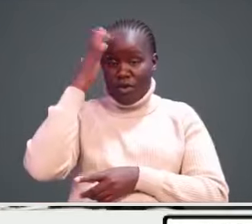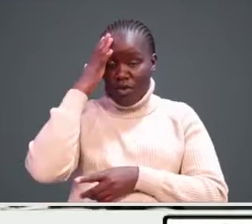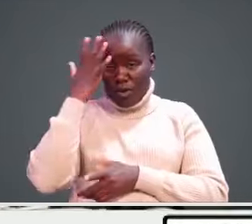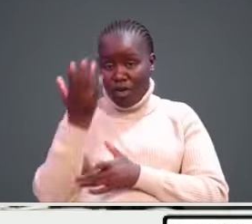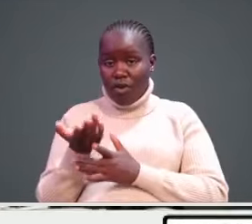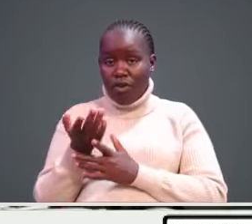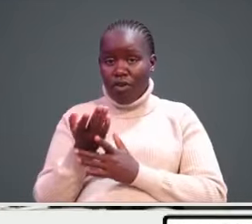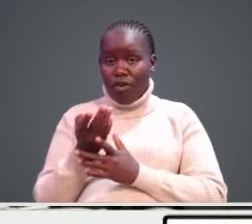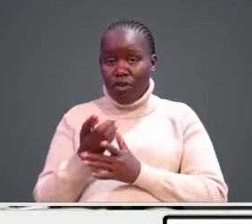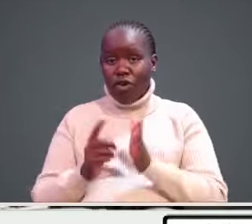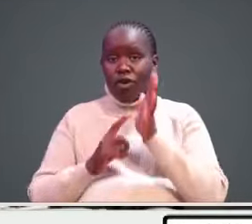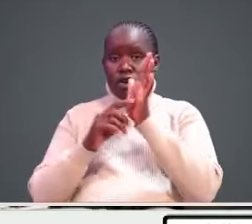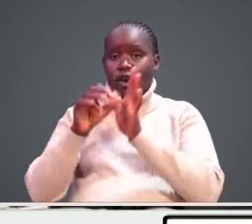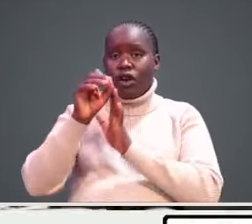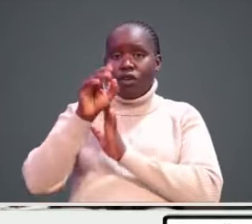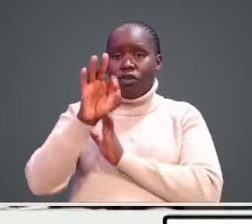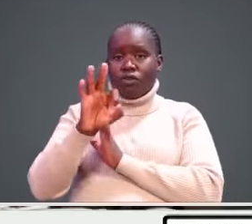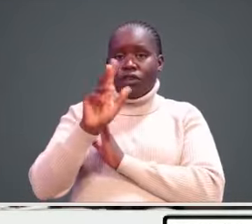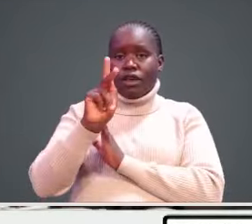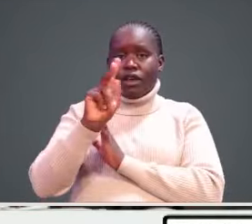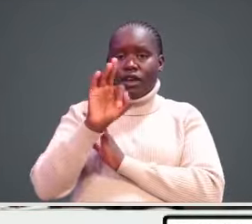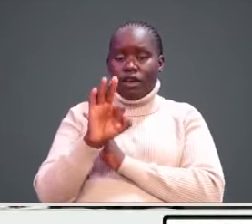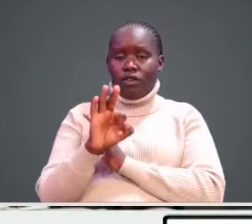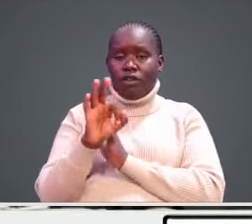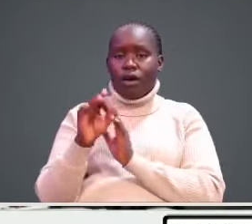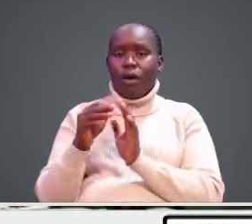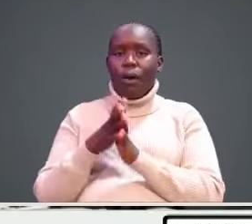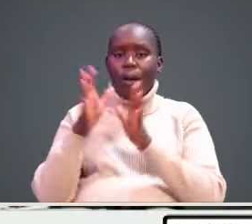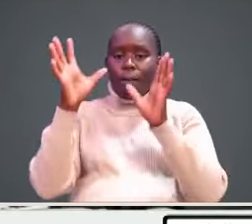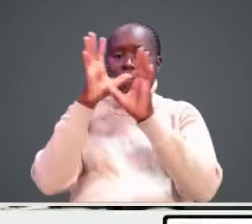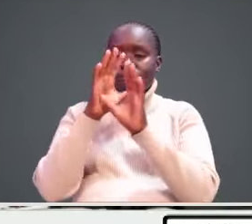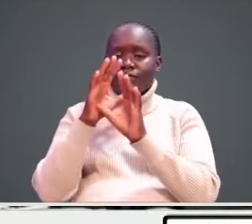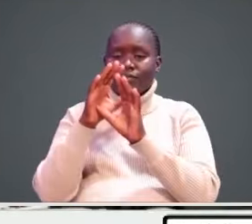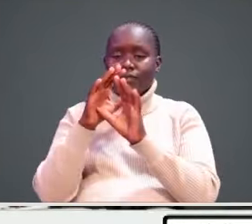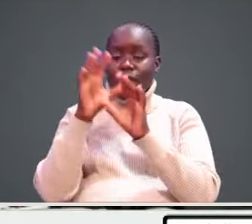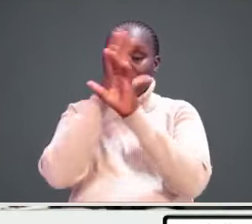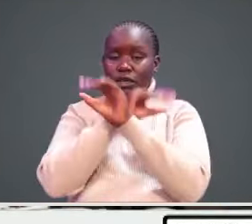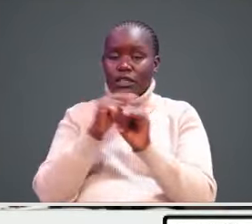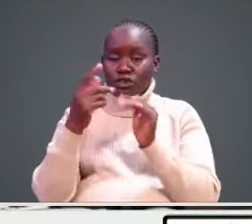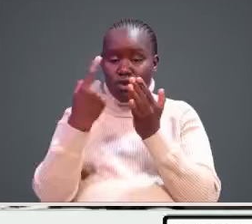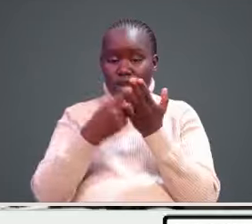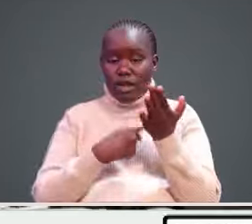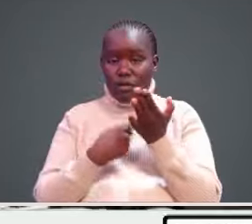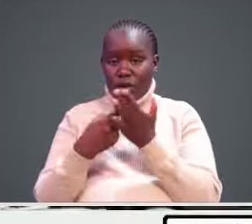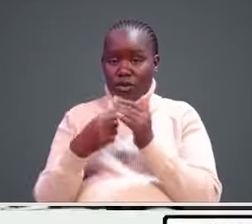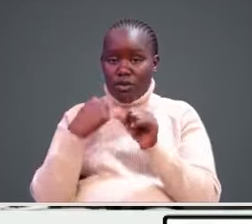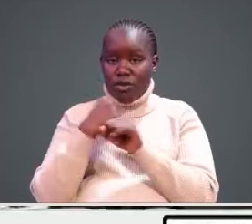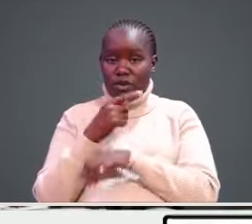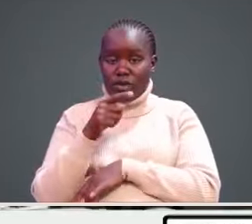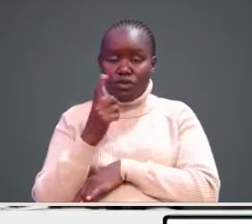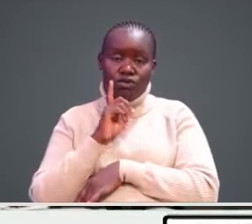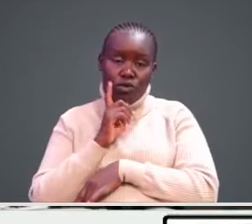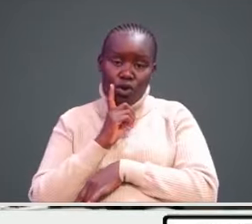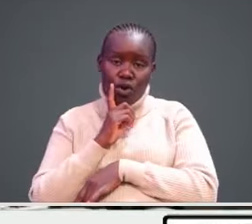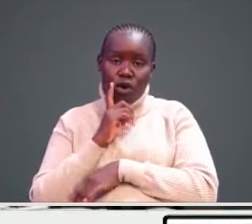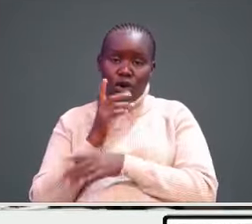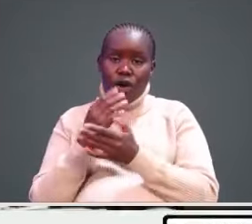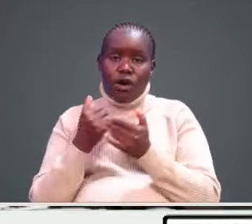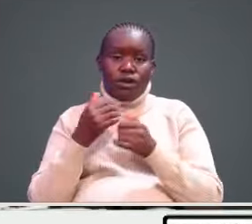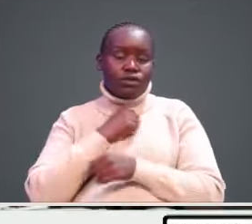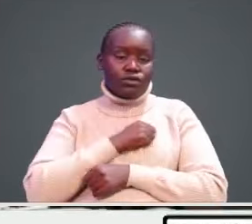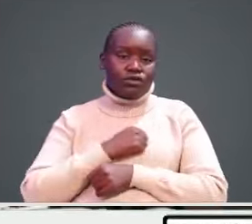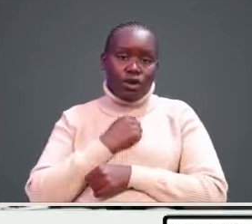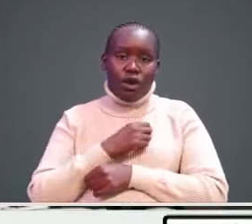TV popularization, or rather airing of the FKF presidential debate, which is happening tomorrow. In the quest to do that, we played the wrong